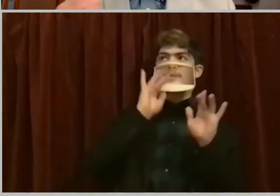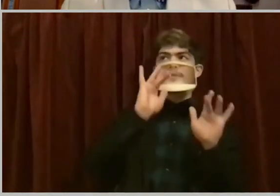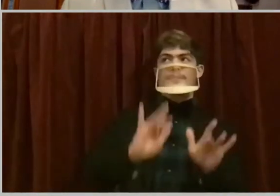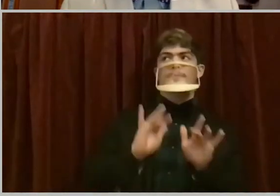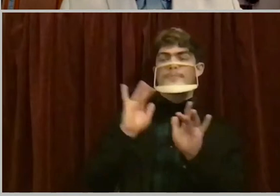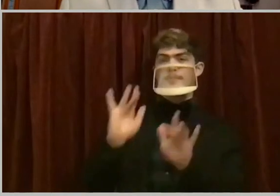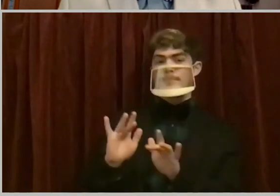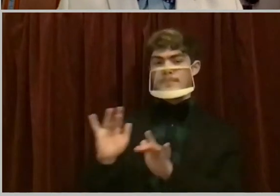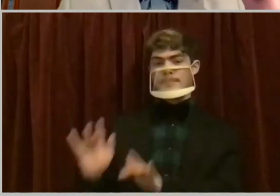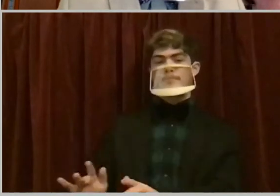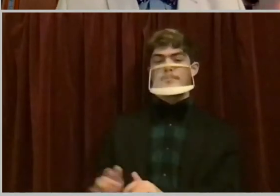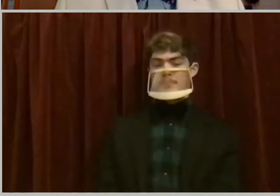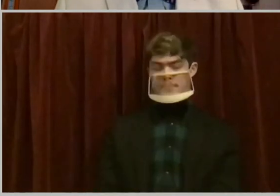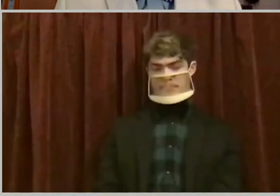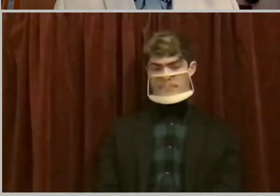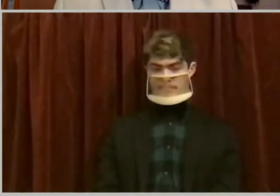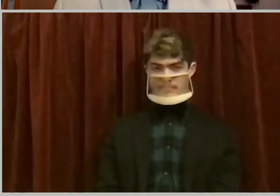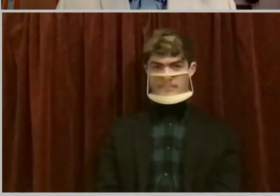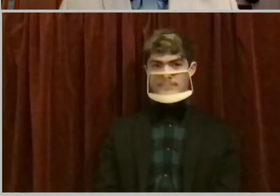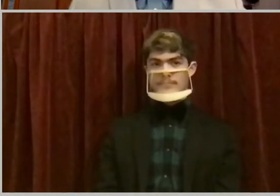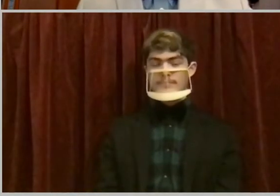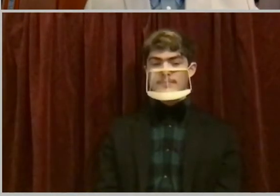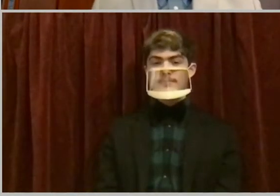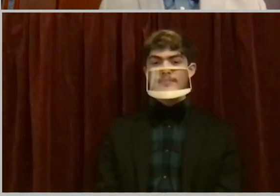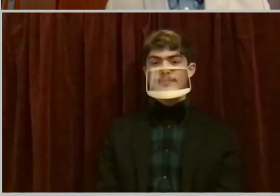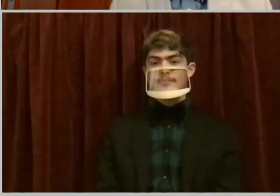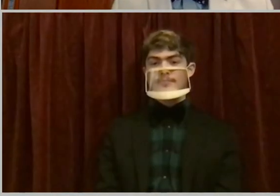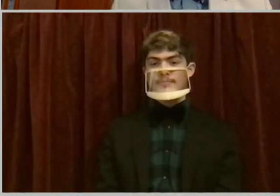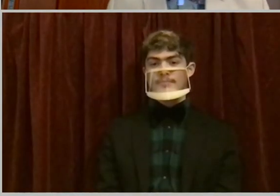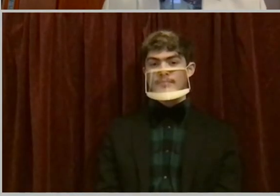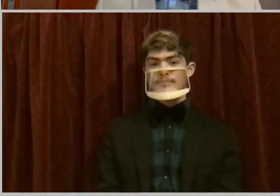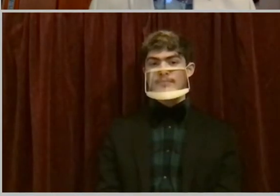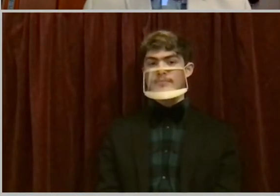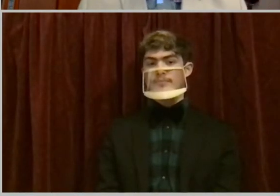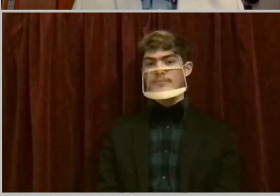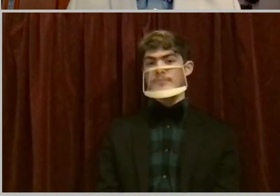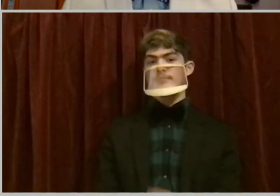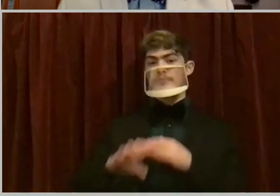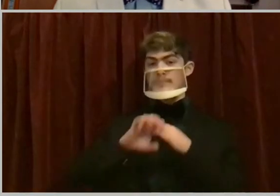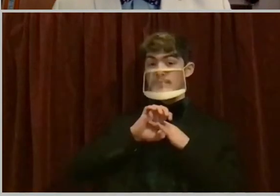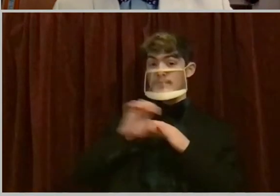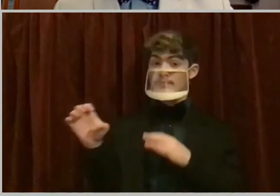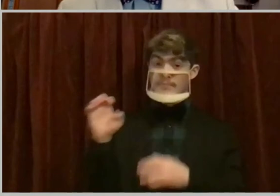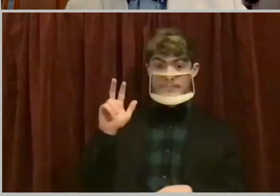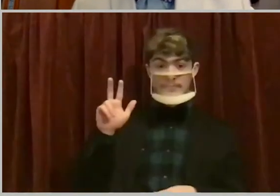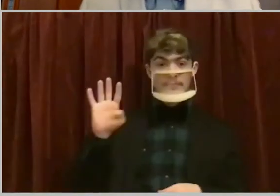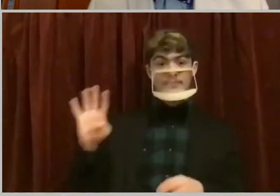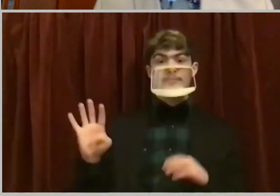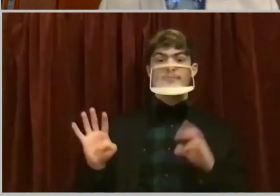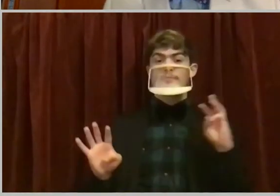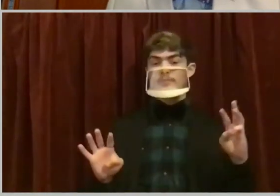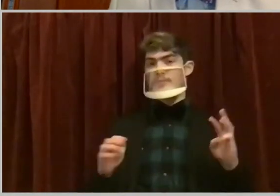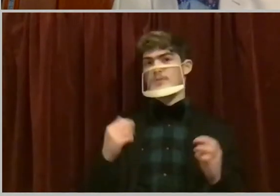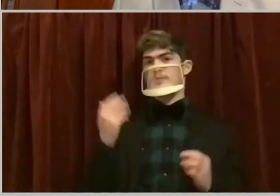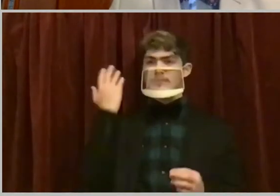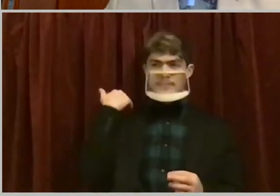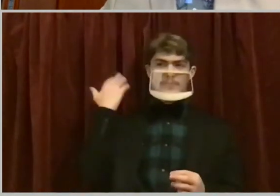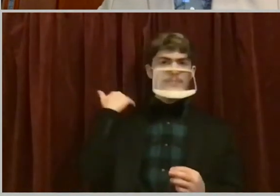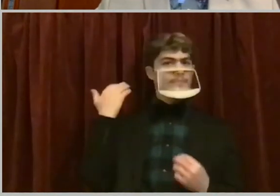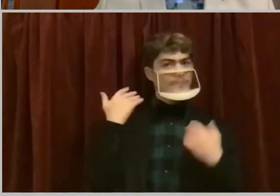from that womb, that idea of the womb. As we read here in Exodus 34, 6, the passage that we've been